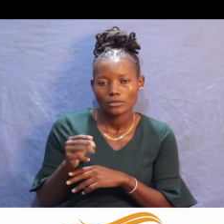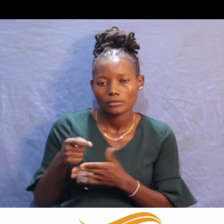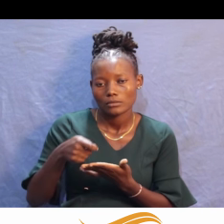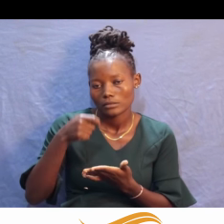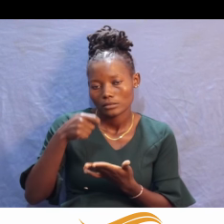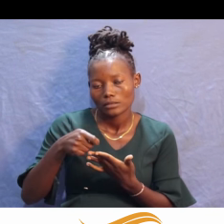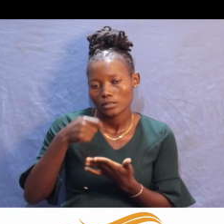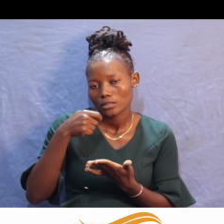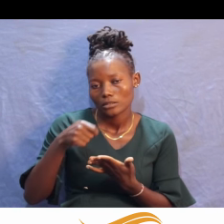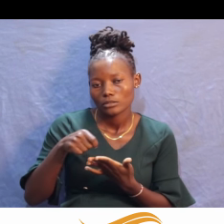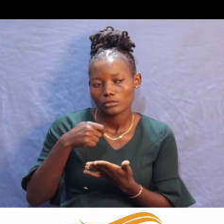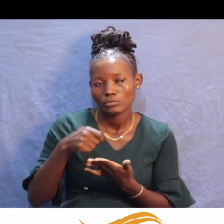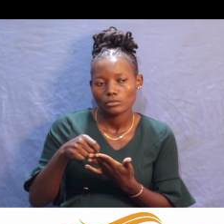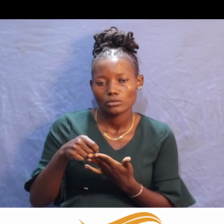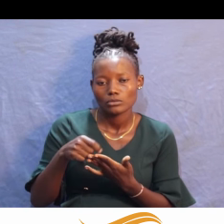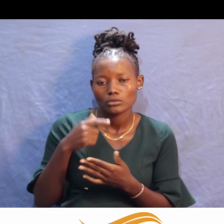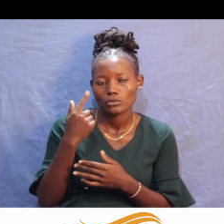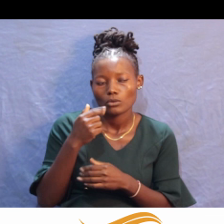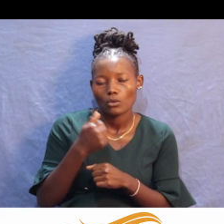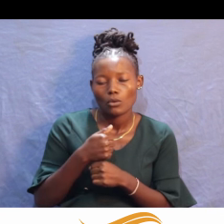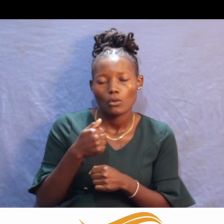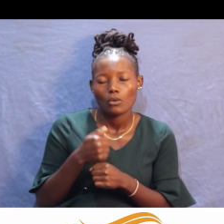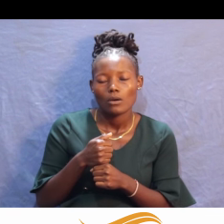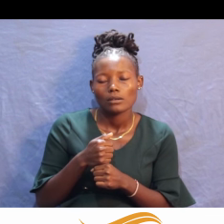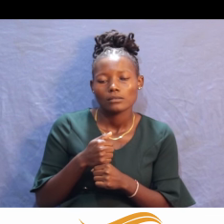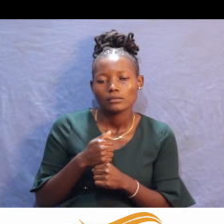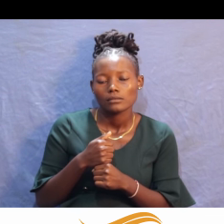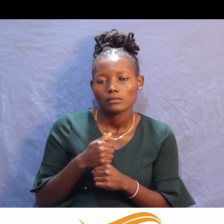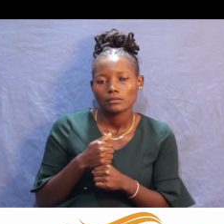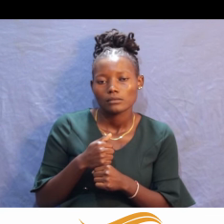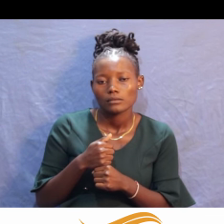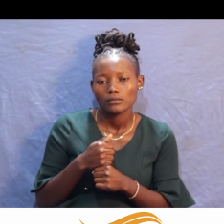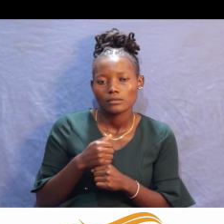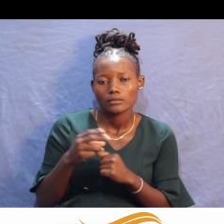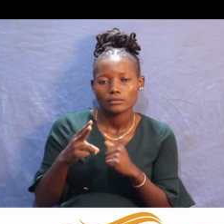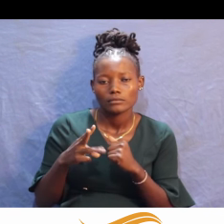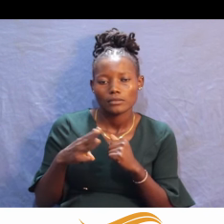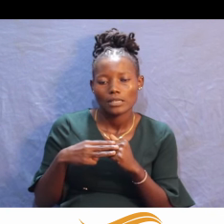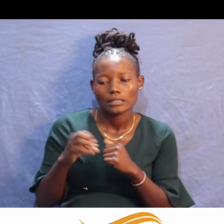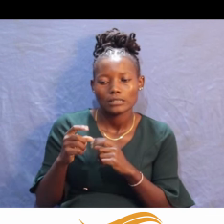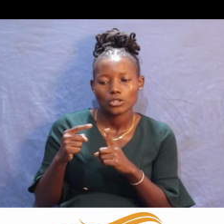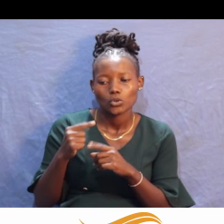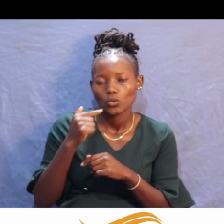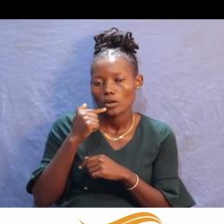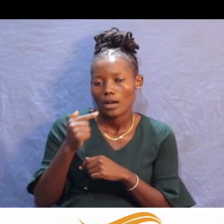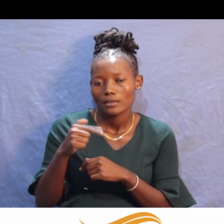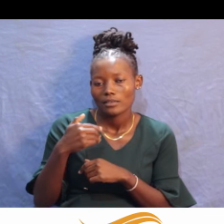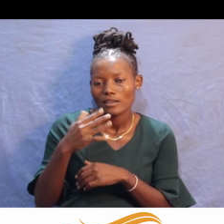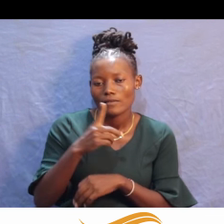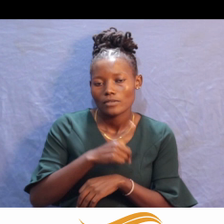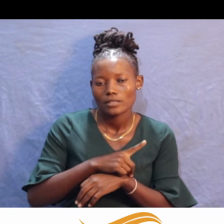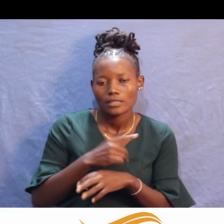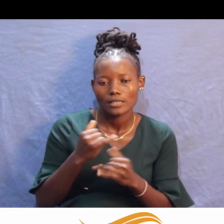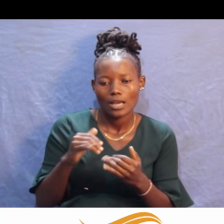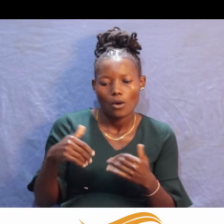teaspoons. Those that work out are moving 80 to 100 per beat. So the heart